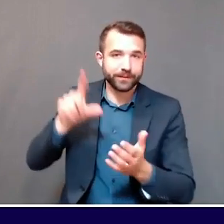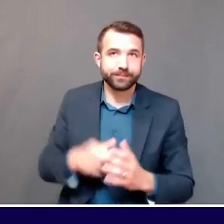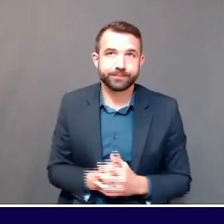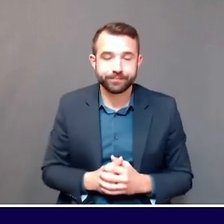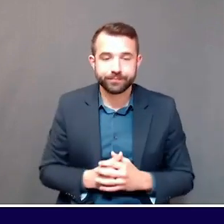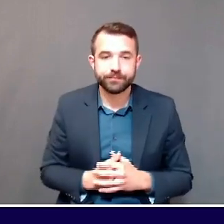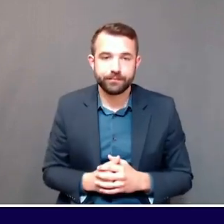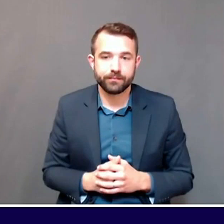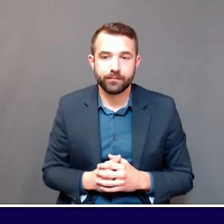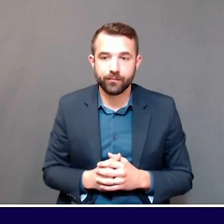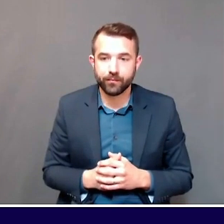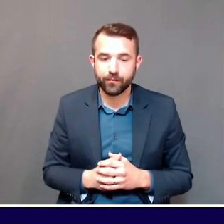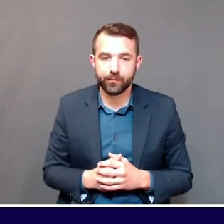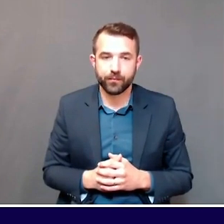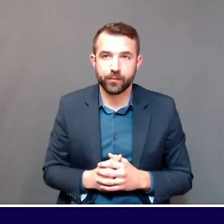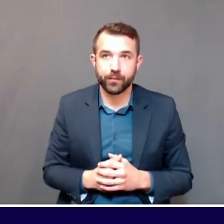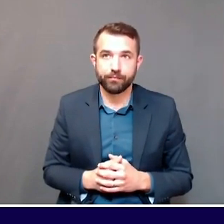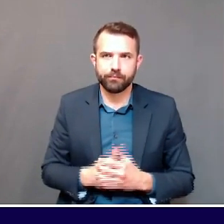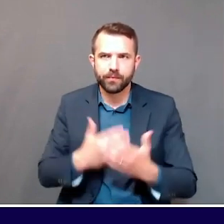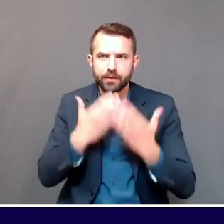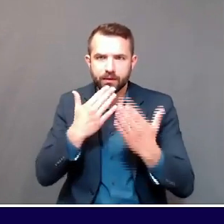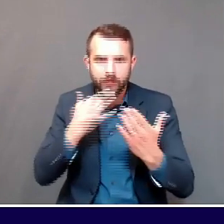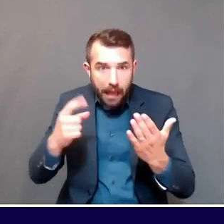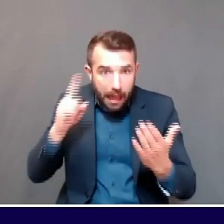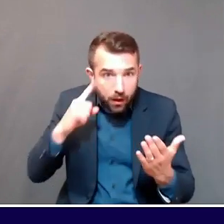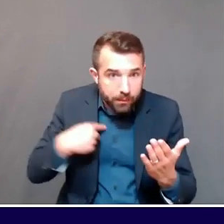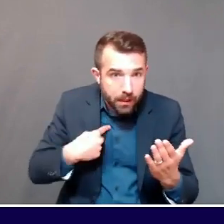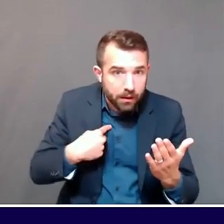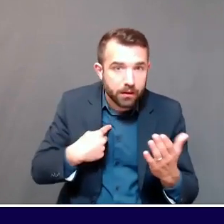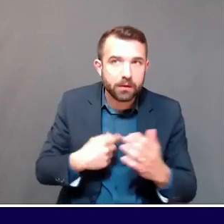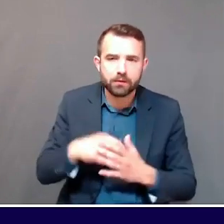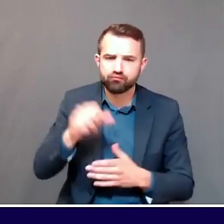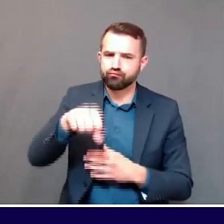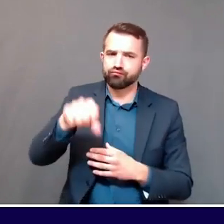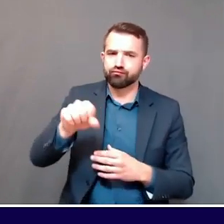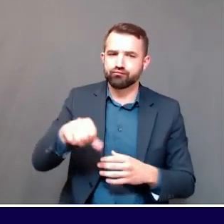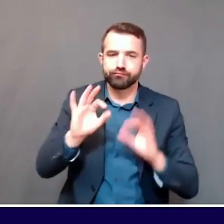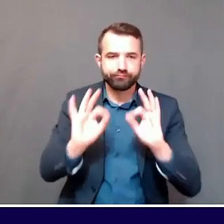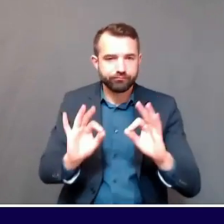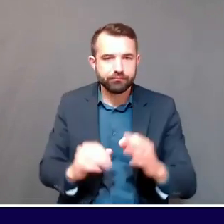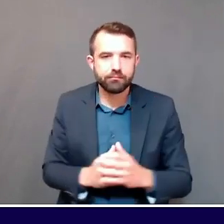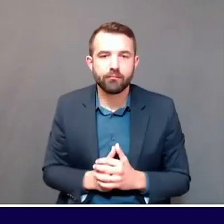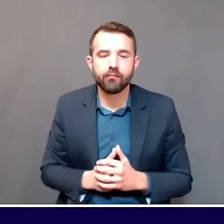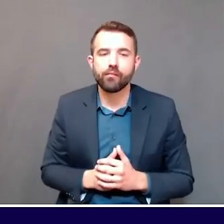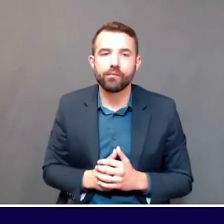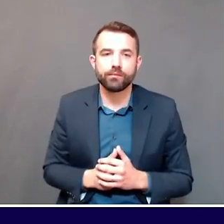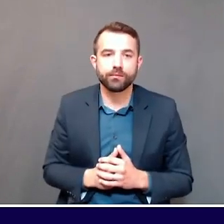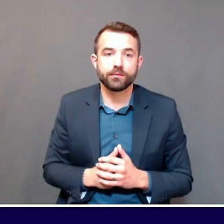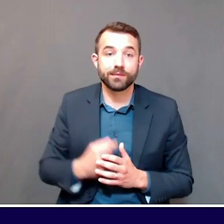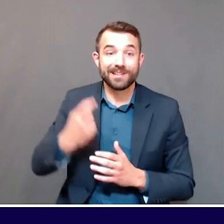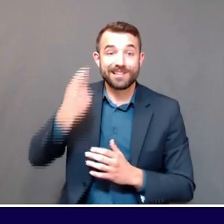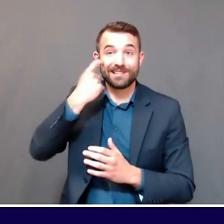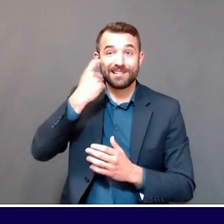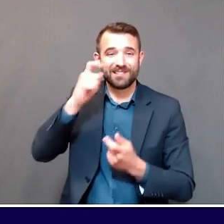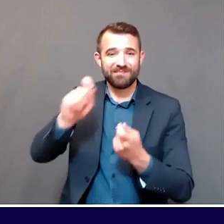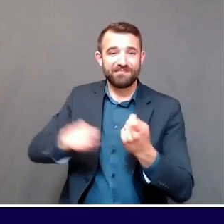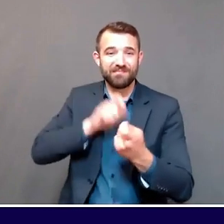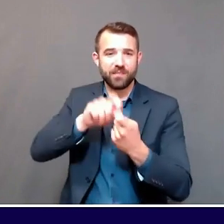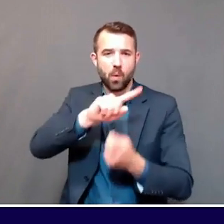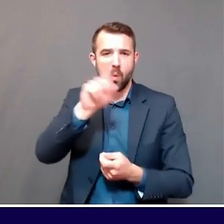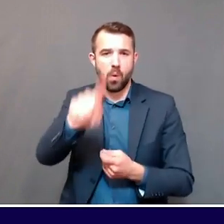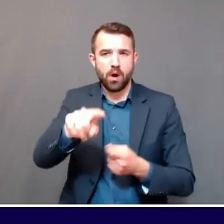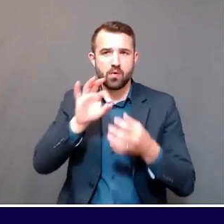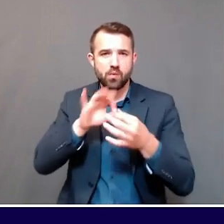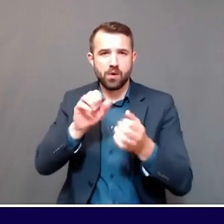Thanks, Dr. Shah. Can you hear me? Yep, go ahead, Kevin. Okay. So one specific question about a facility and then a more general